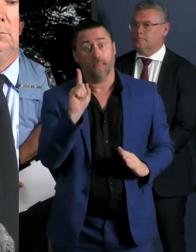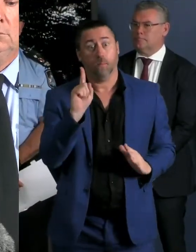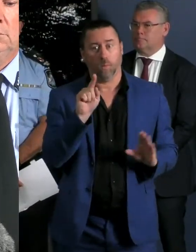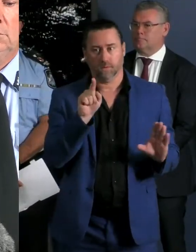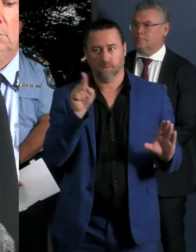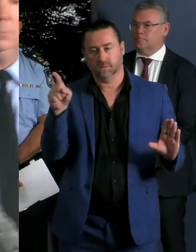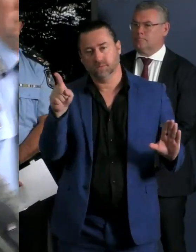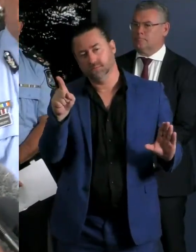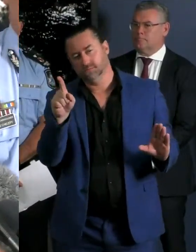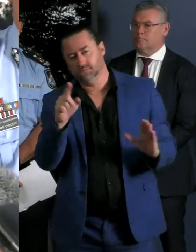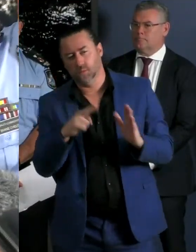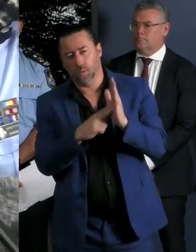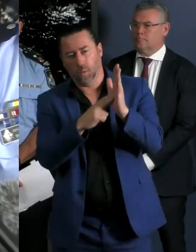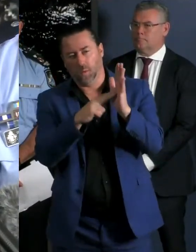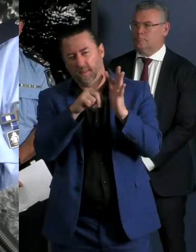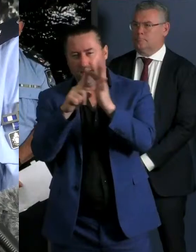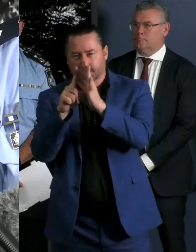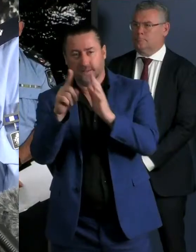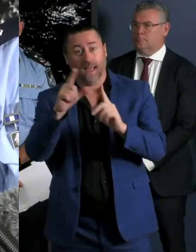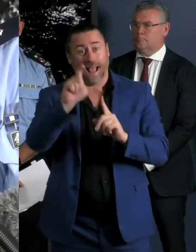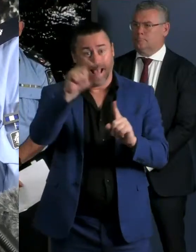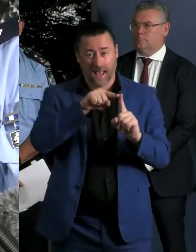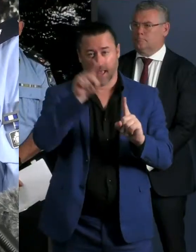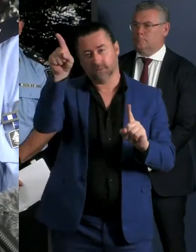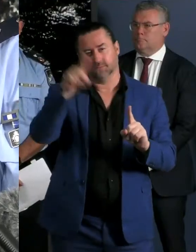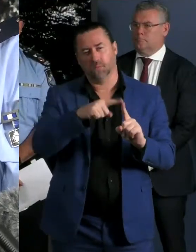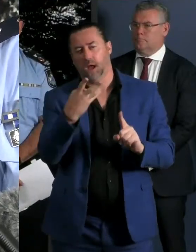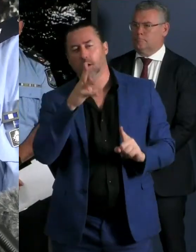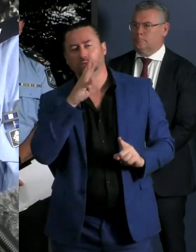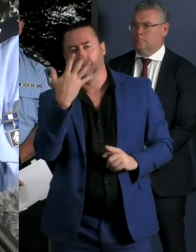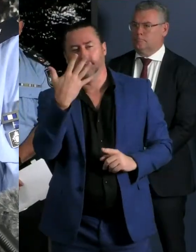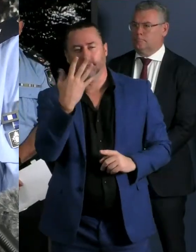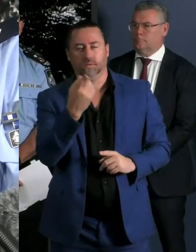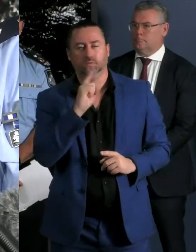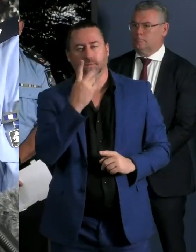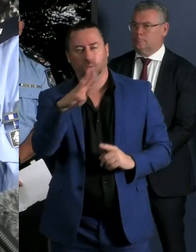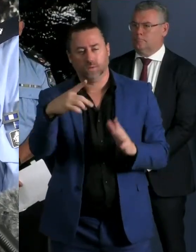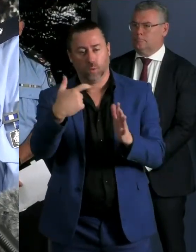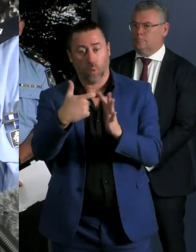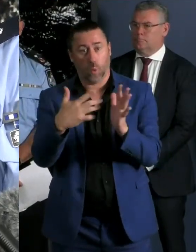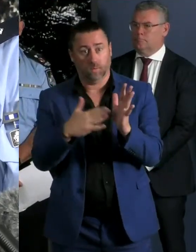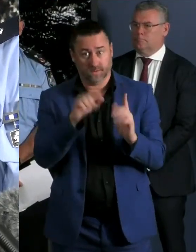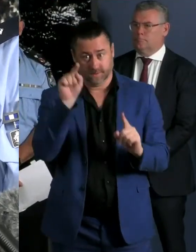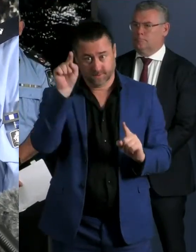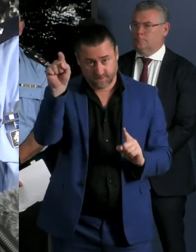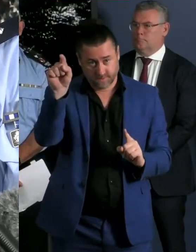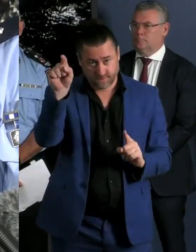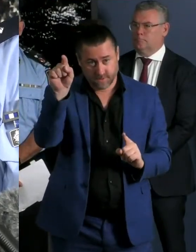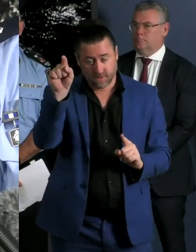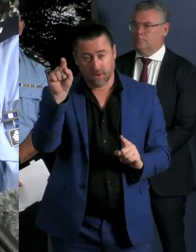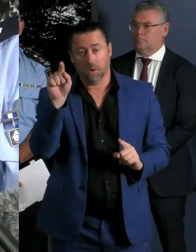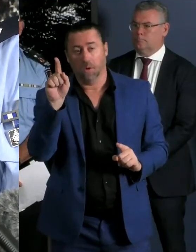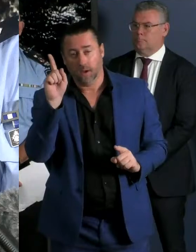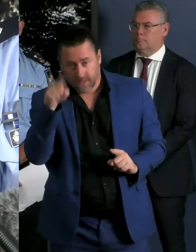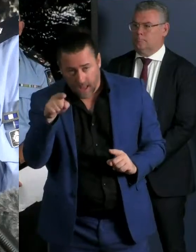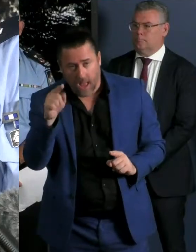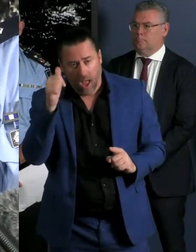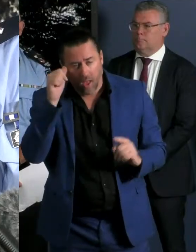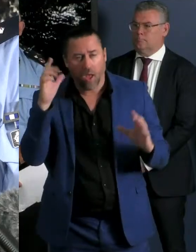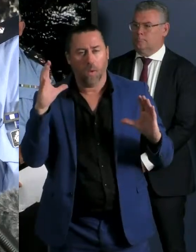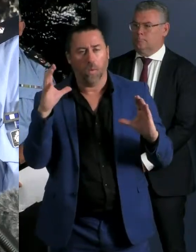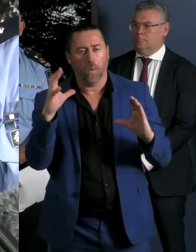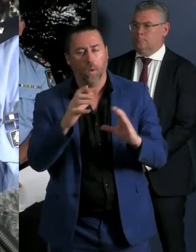kilometres northeast of Cairns. We have seen signs this morning that this system has begun strengthening